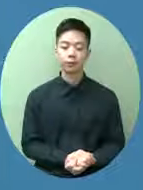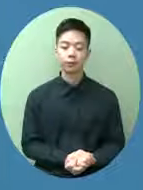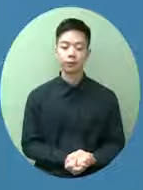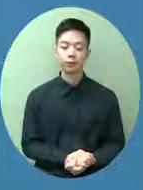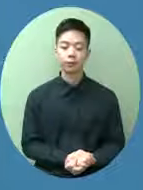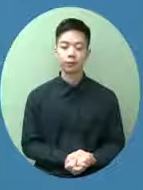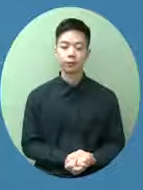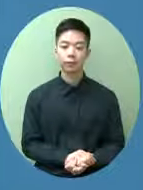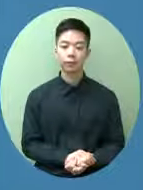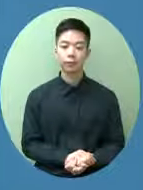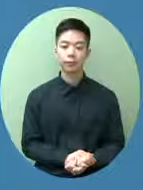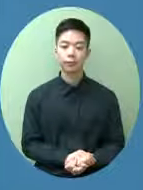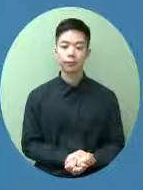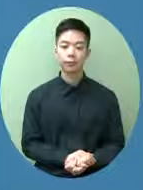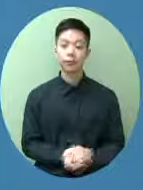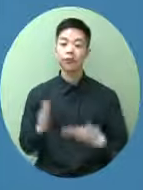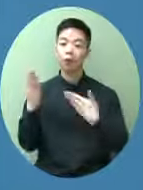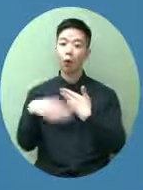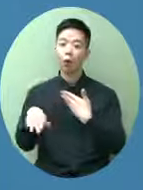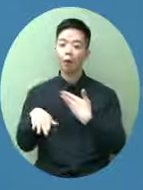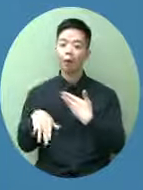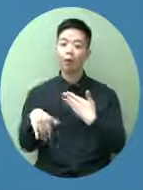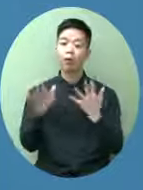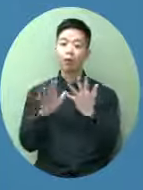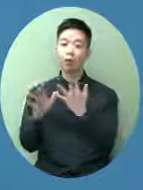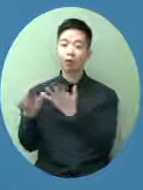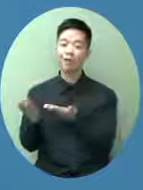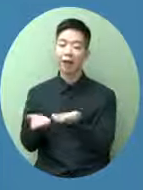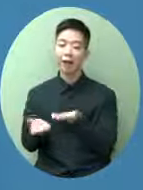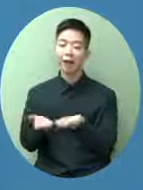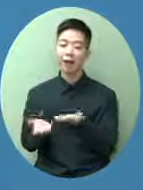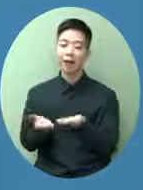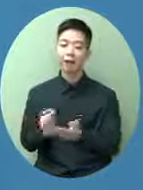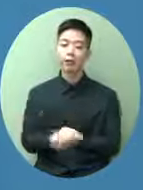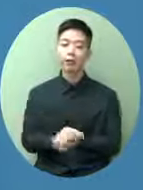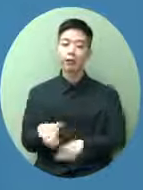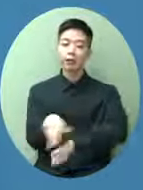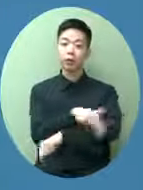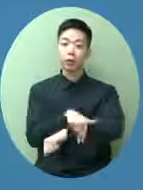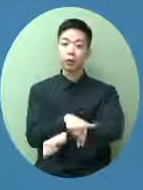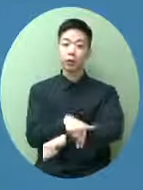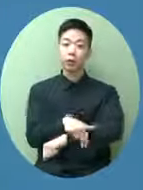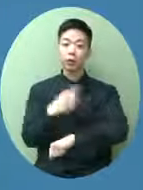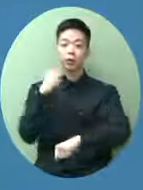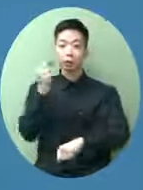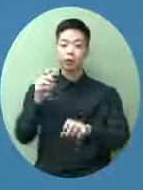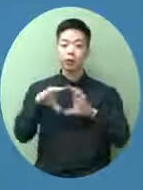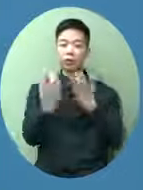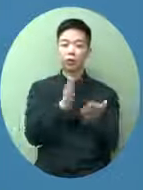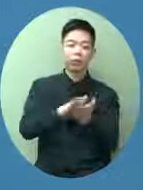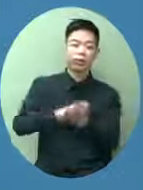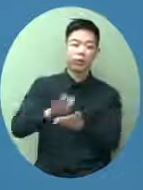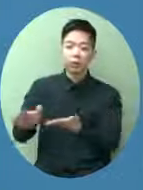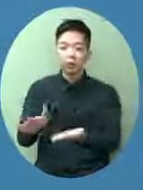the second issue about the actions taken by the police under the national security lawthe national